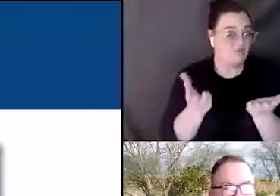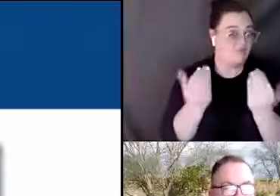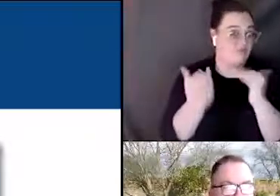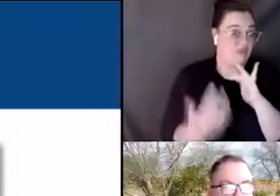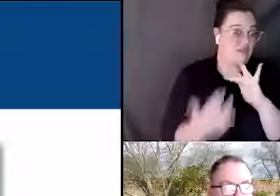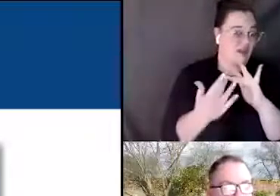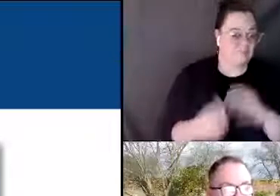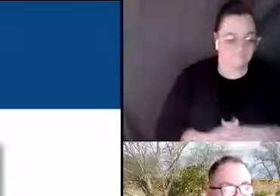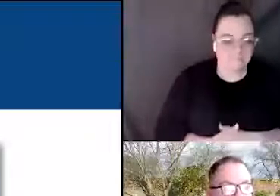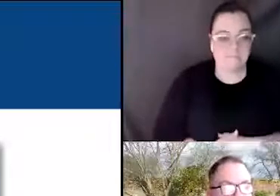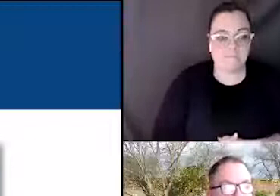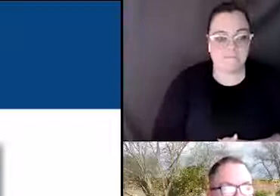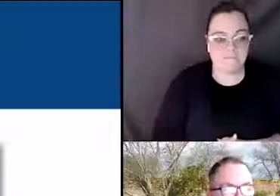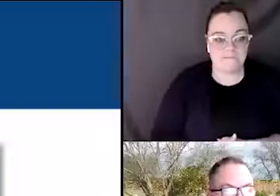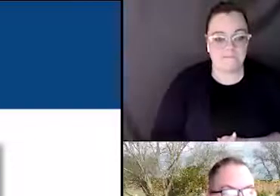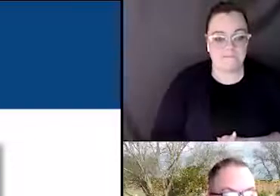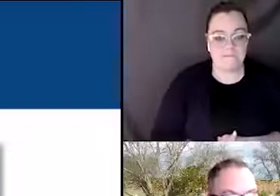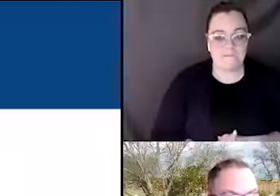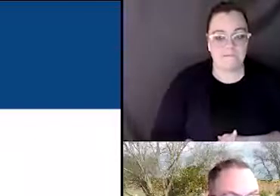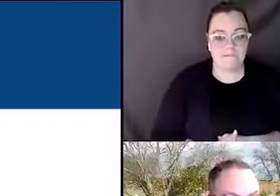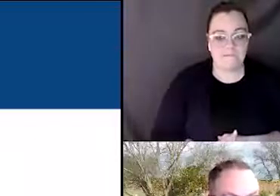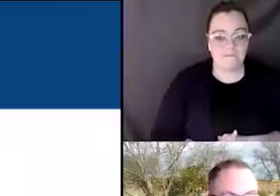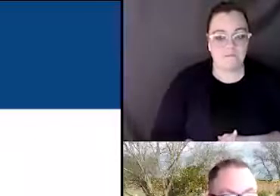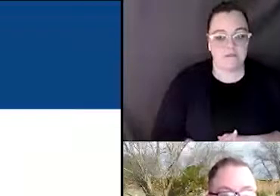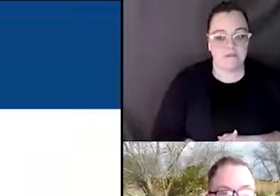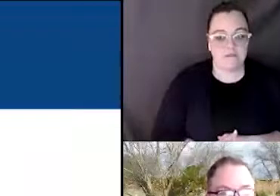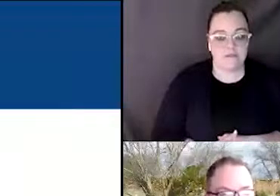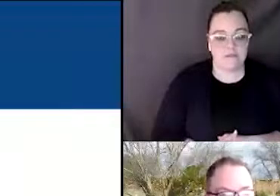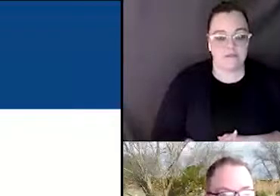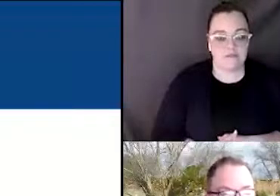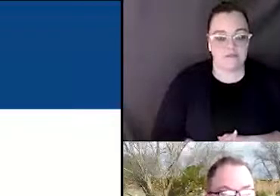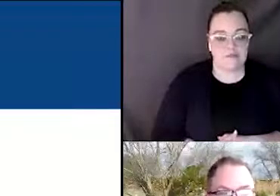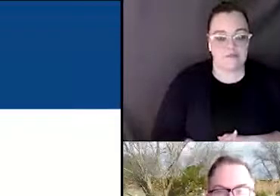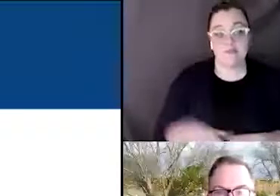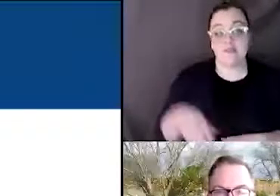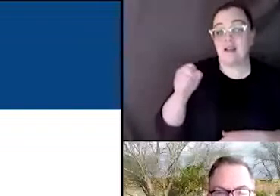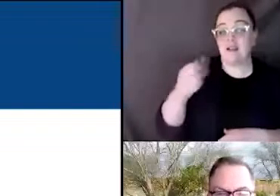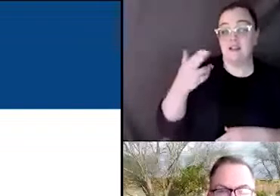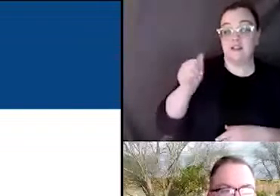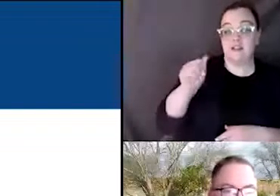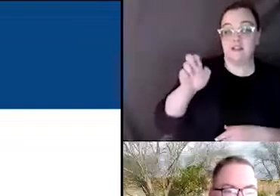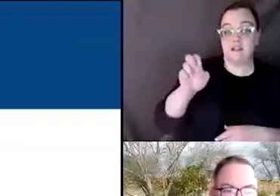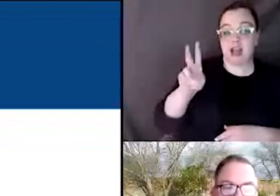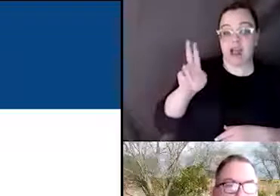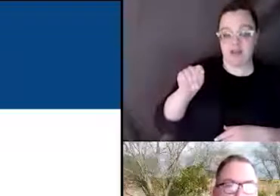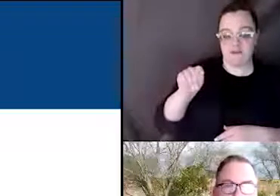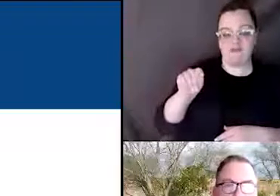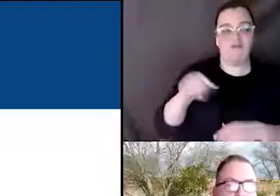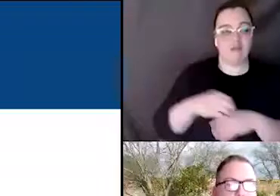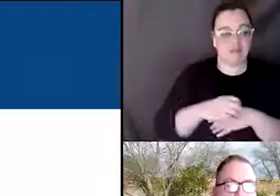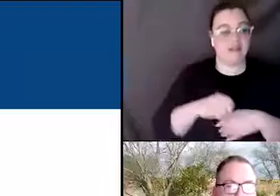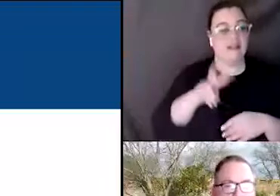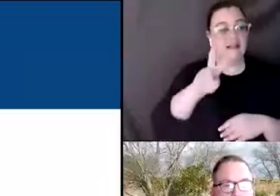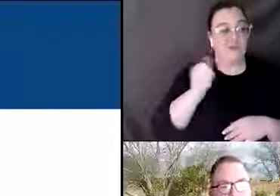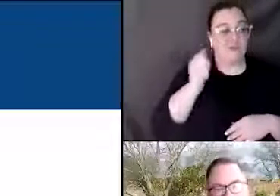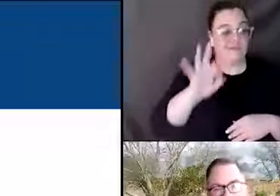to us as well. And so getting to ShakeOut, in 2019, it was a banner year